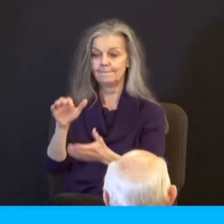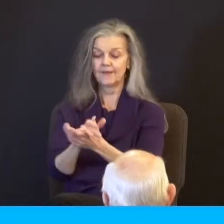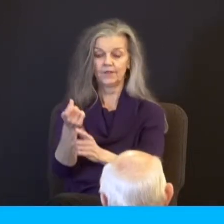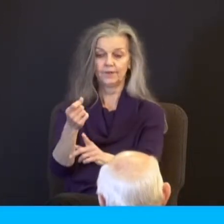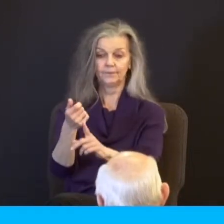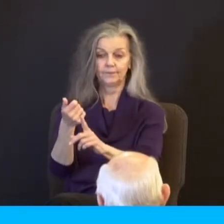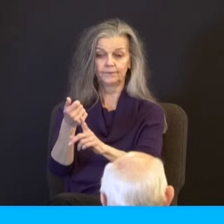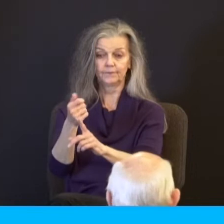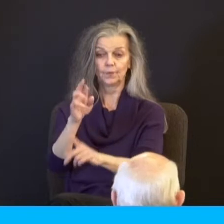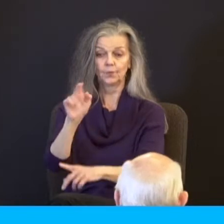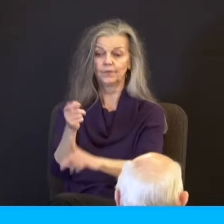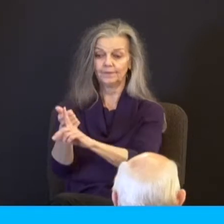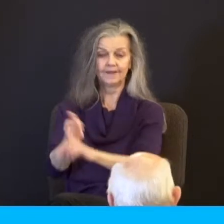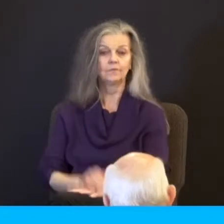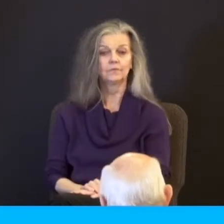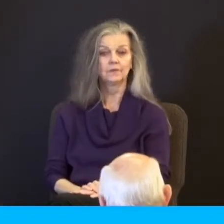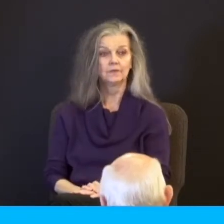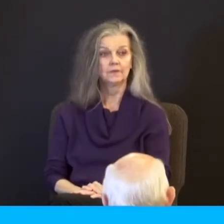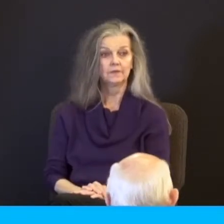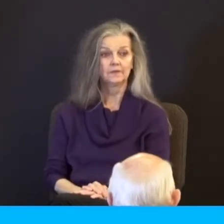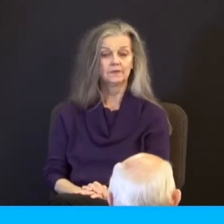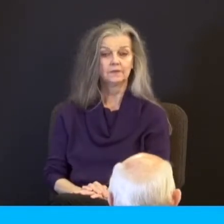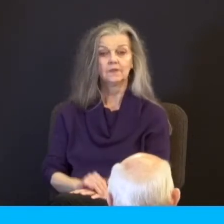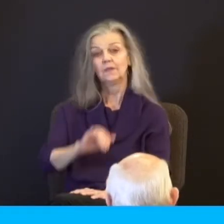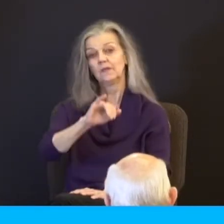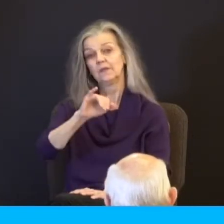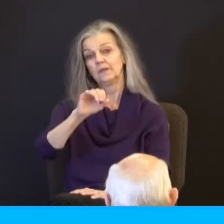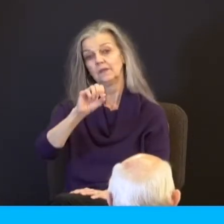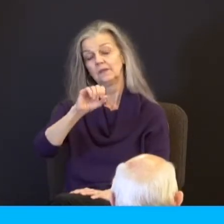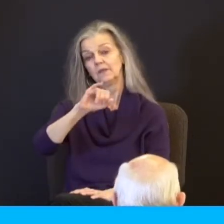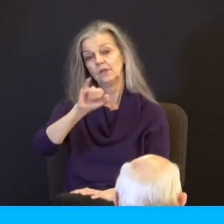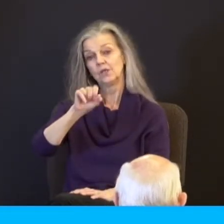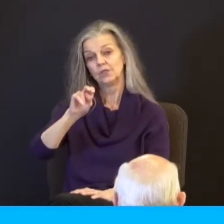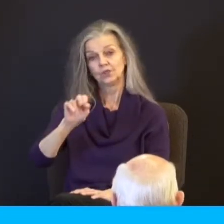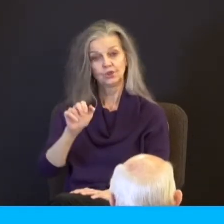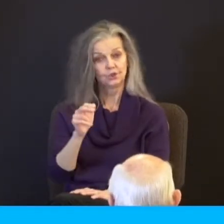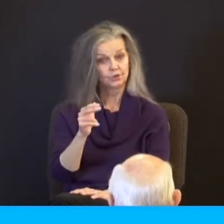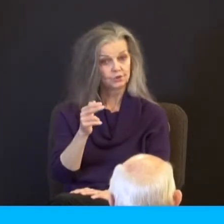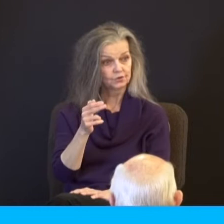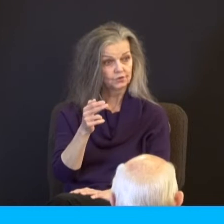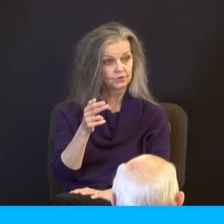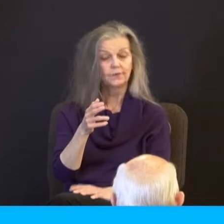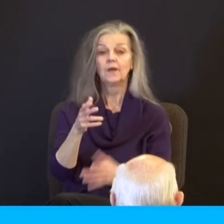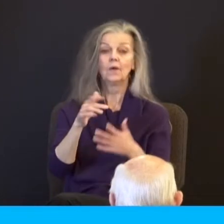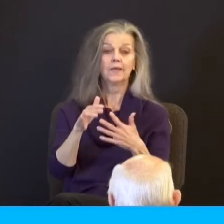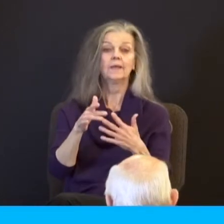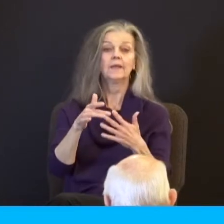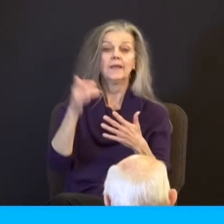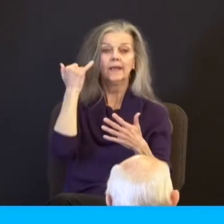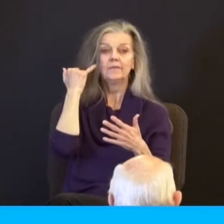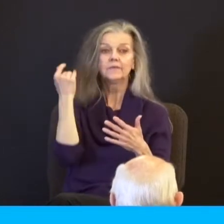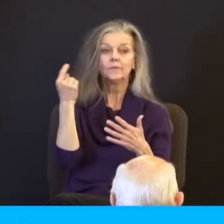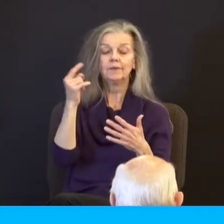Jonah. Who's Simon's father? Jonah. So, in the case of the deceased, you marry his widow,